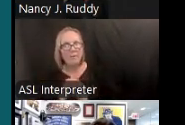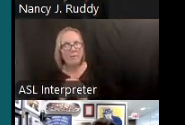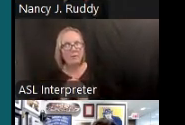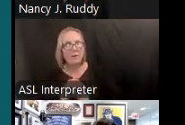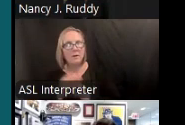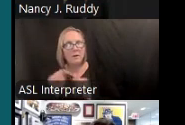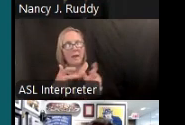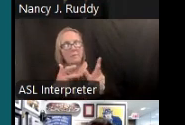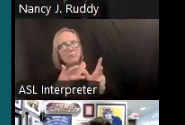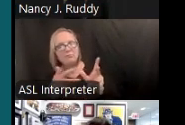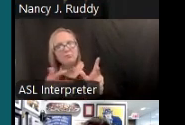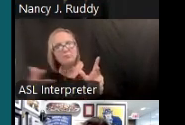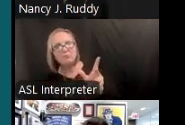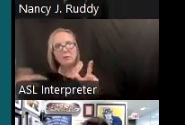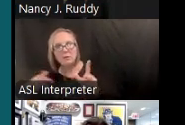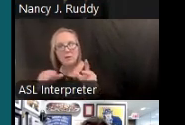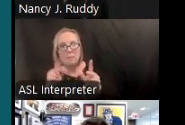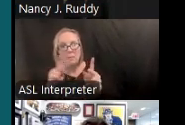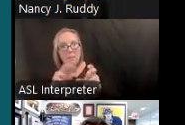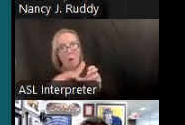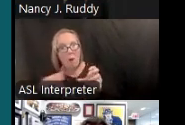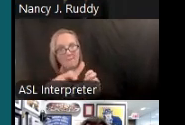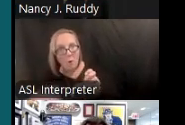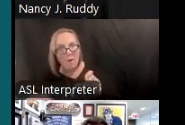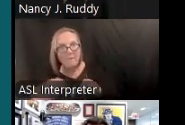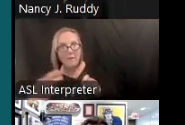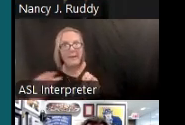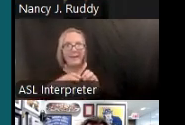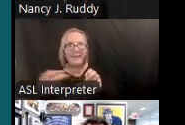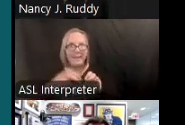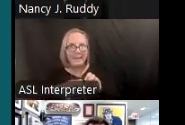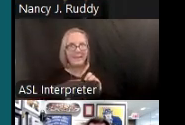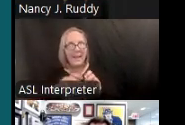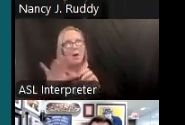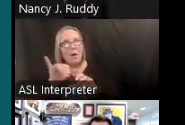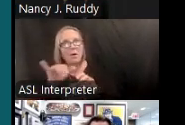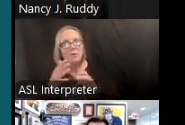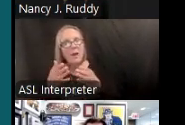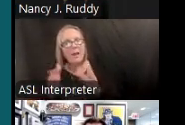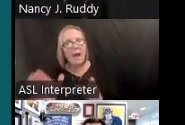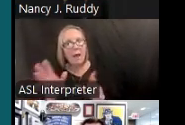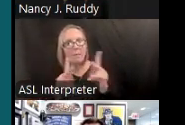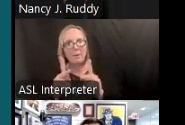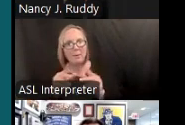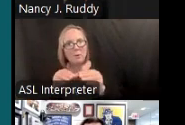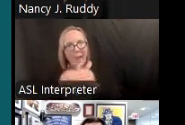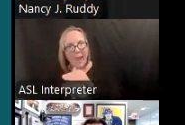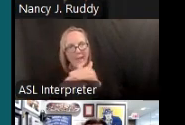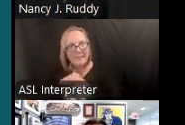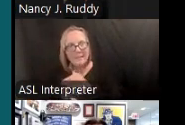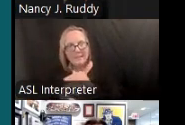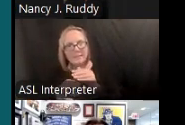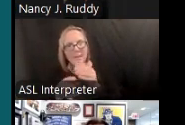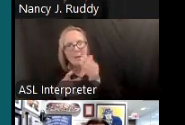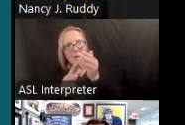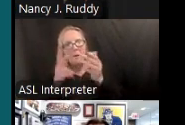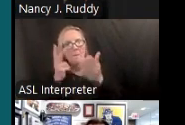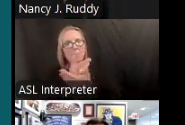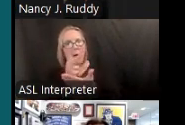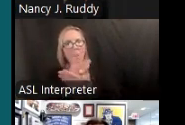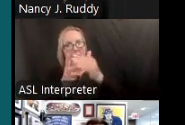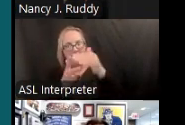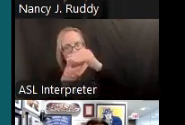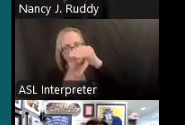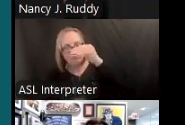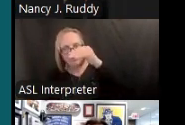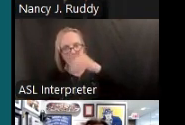queuing, drop-offs, and pickups, and would provide access to the project's below-grade accessory parking. The project's loading dock